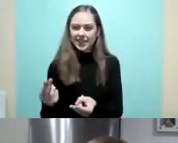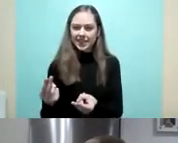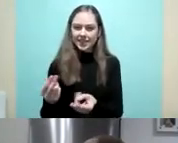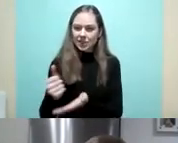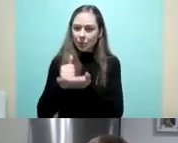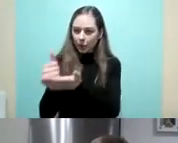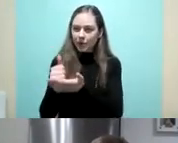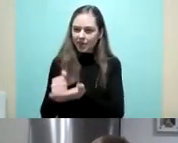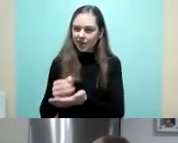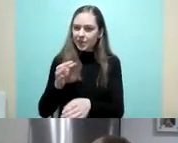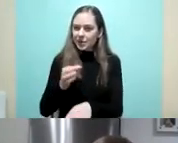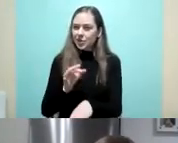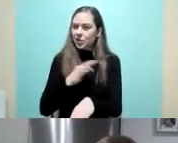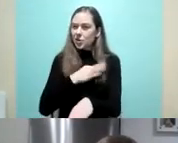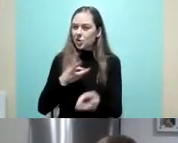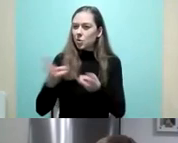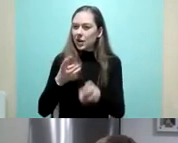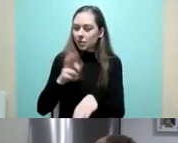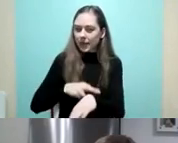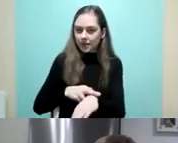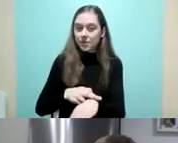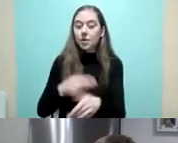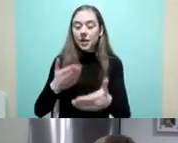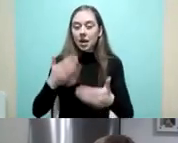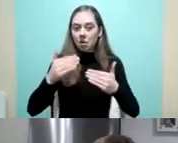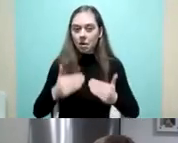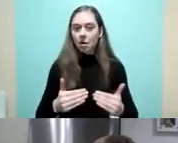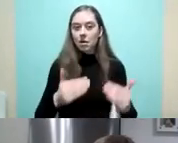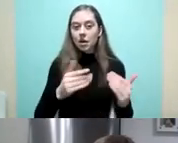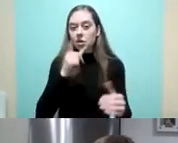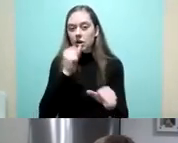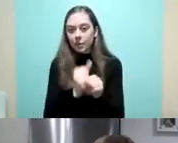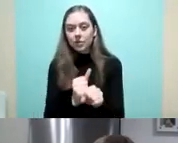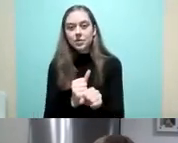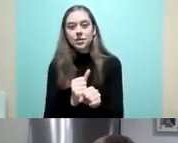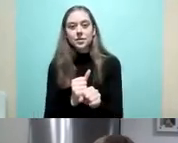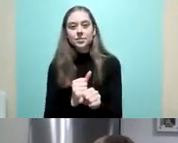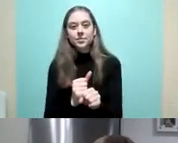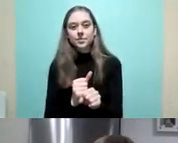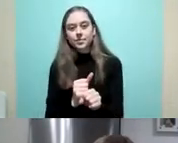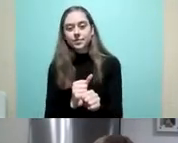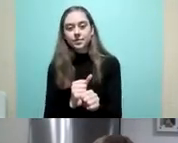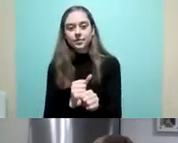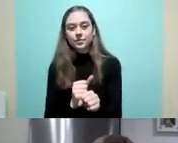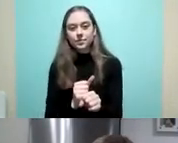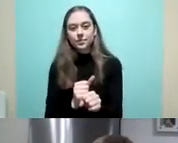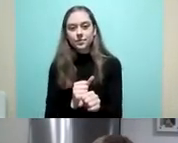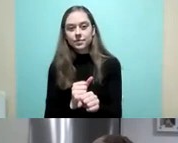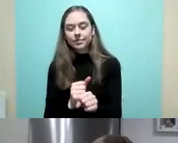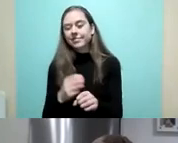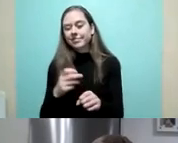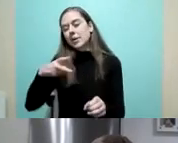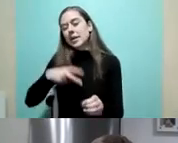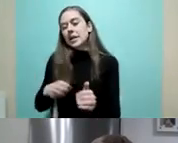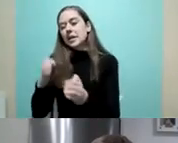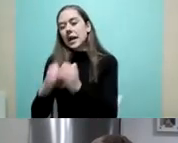So I'm going to move along, and I'll talk a little bit another little bit at the end about what I'm going to be